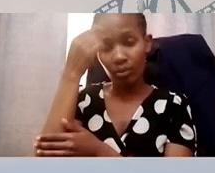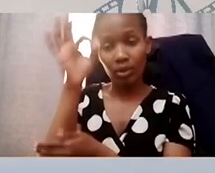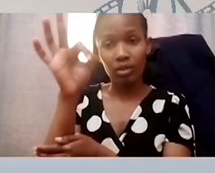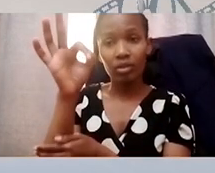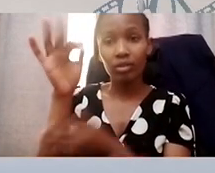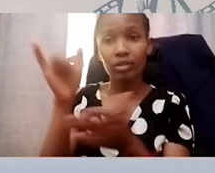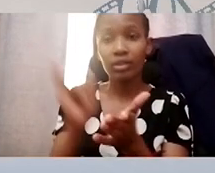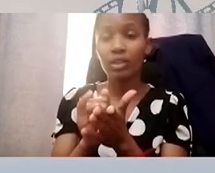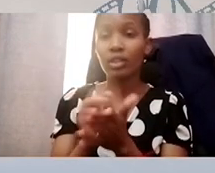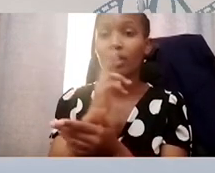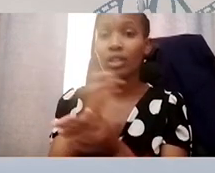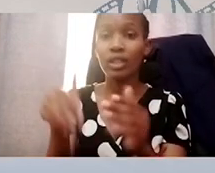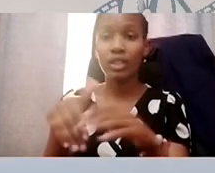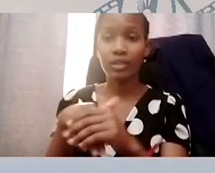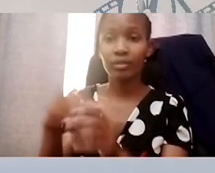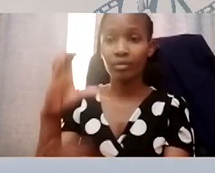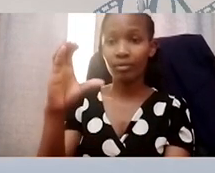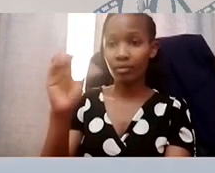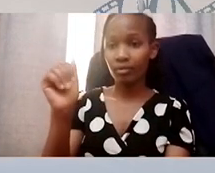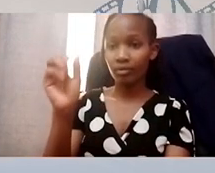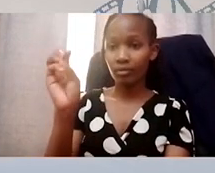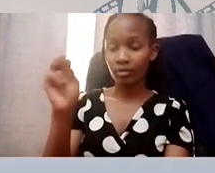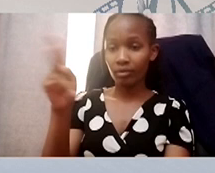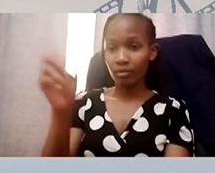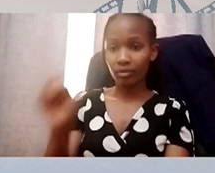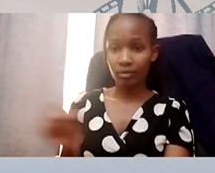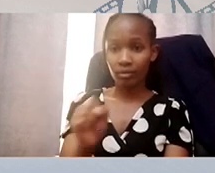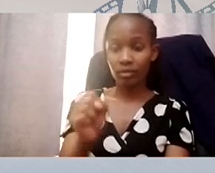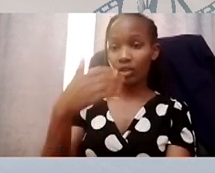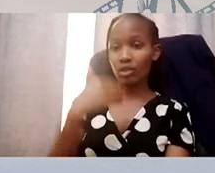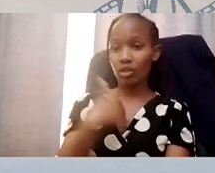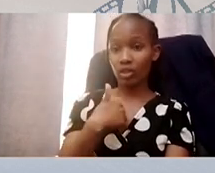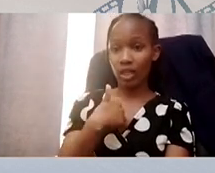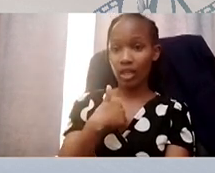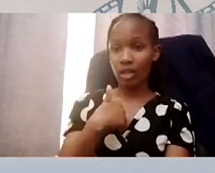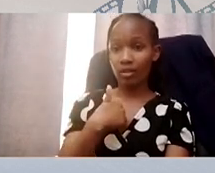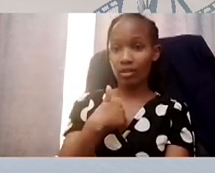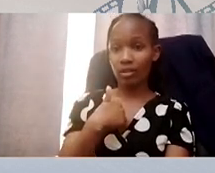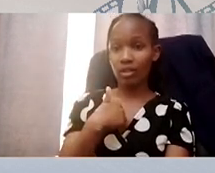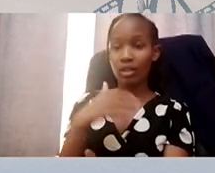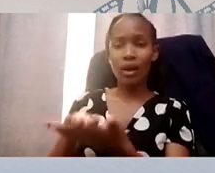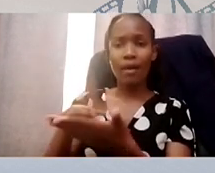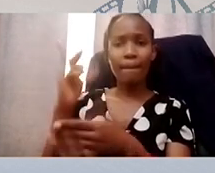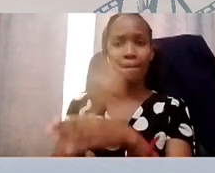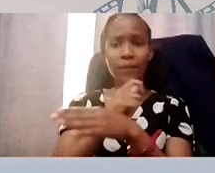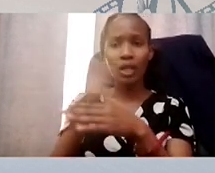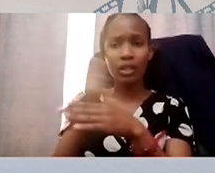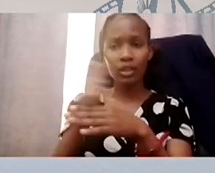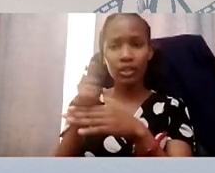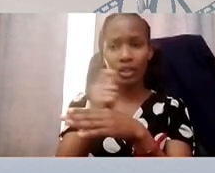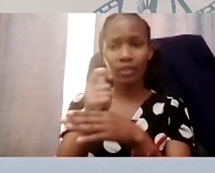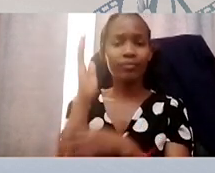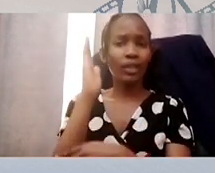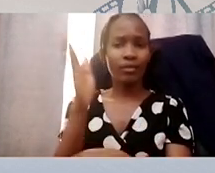camps already, do they have more training facilities on a regular basis since